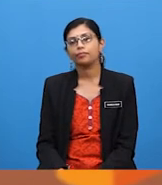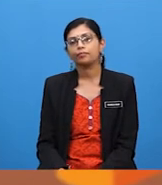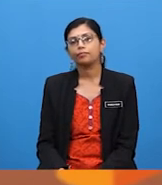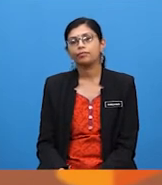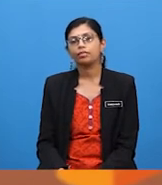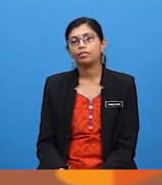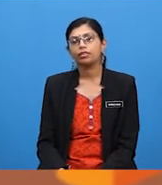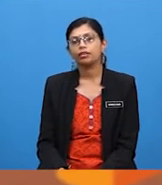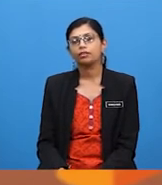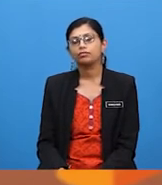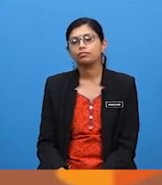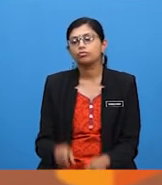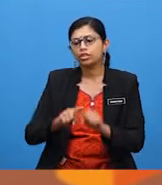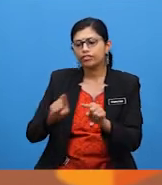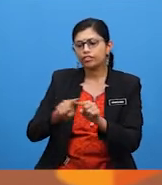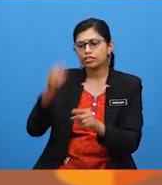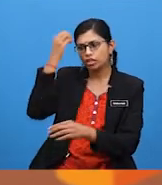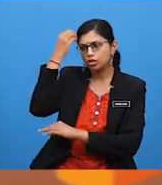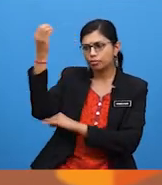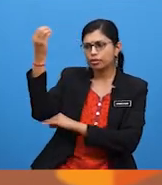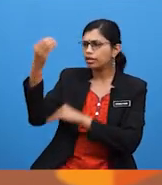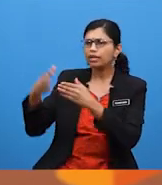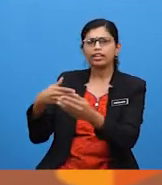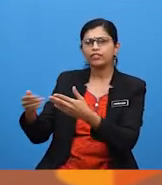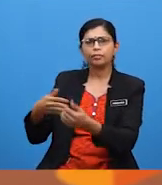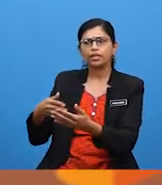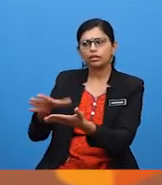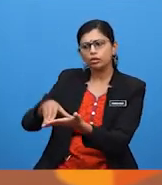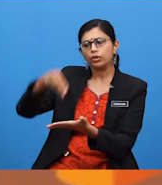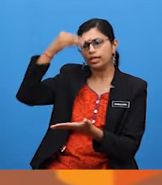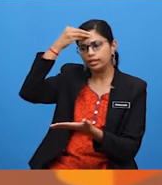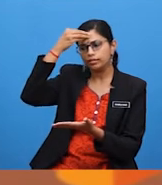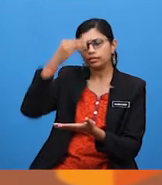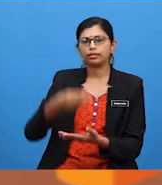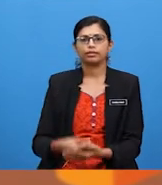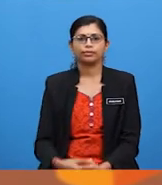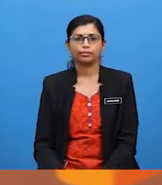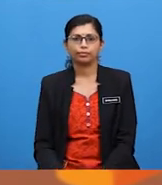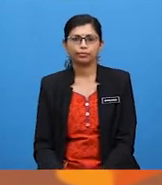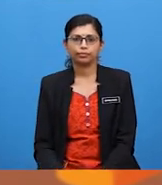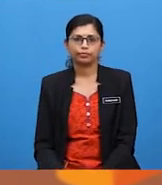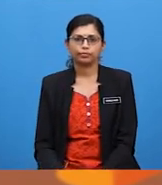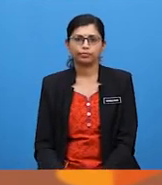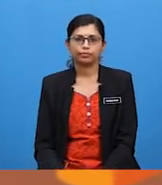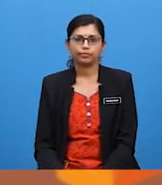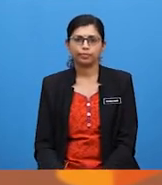there is difference in opinions, treat that as a learning opportunity.